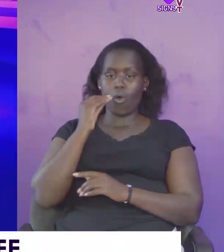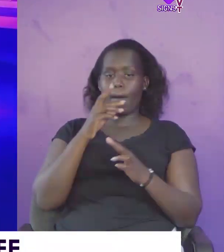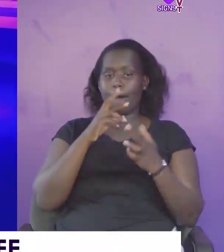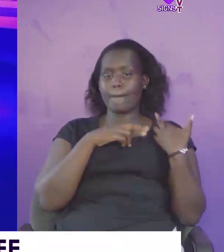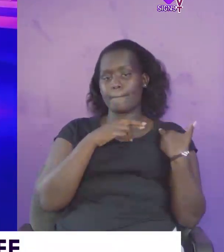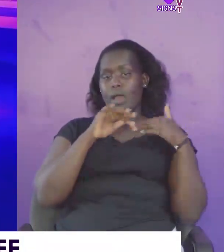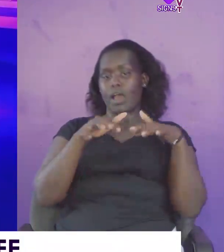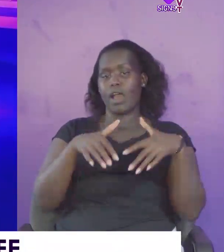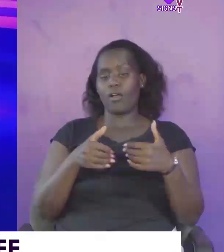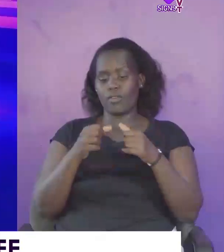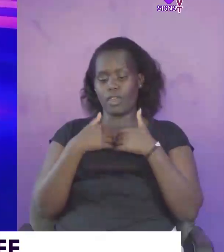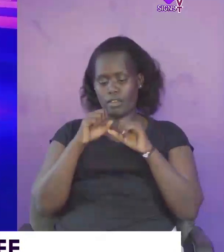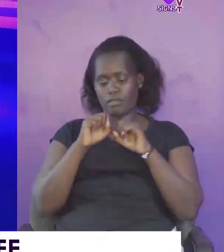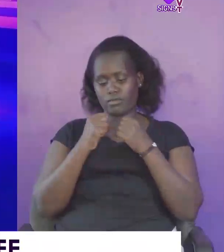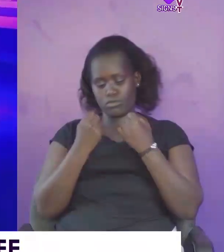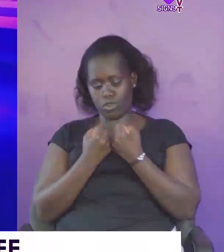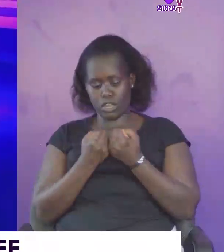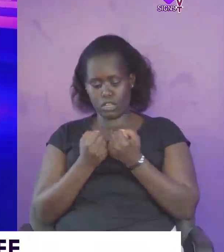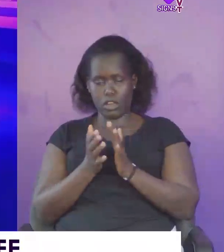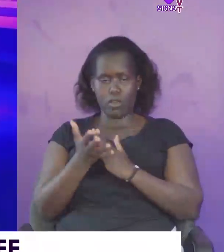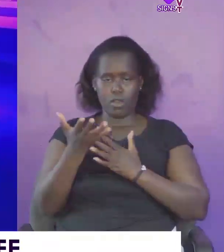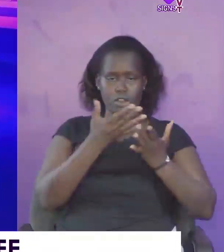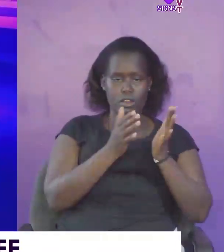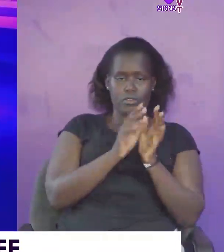in a way that they have socialized their societies, and they have